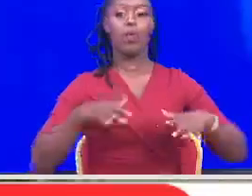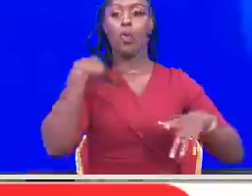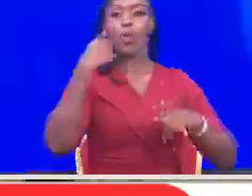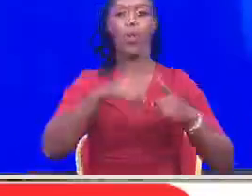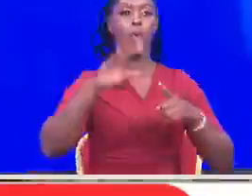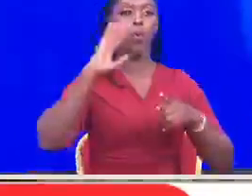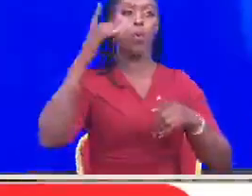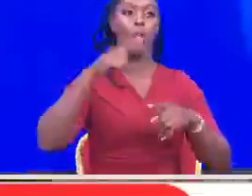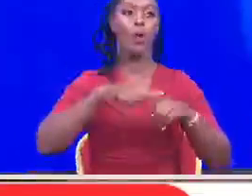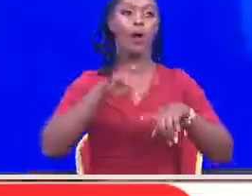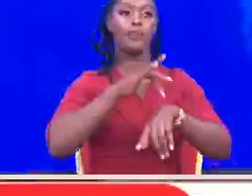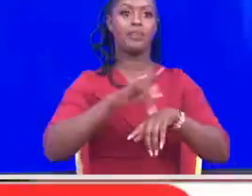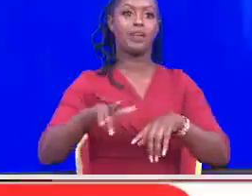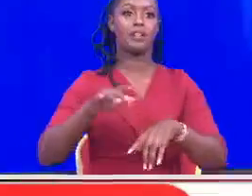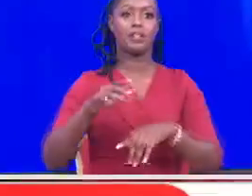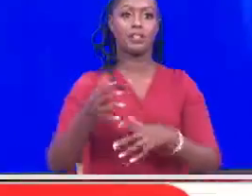ago.